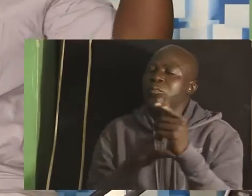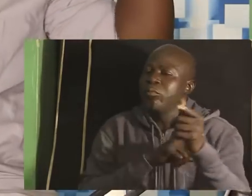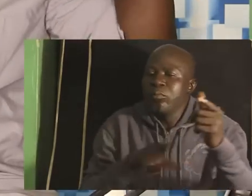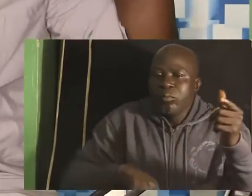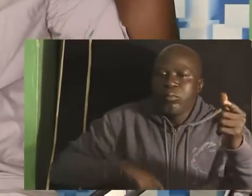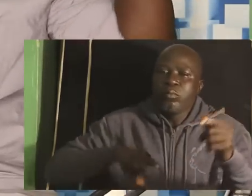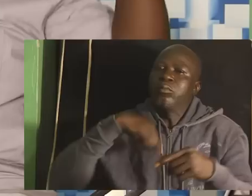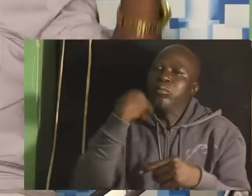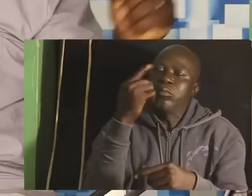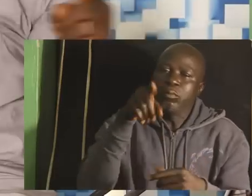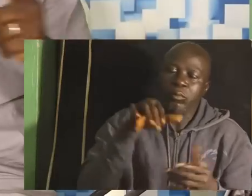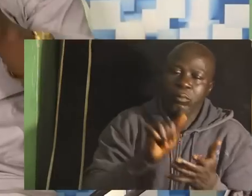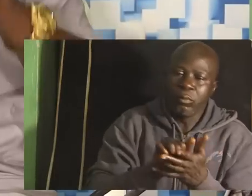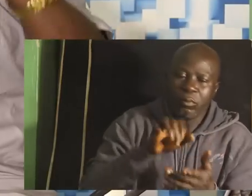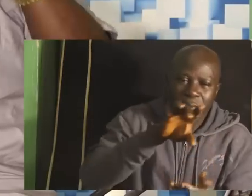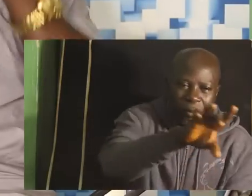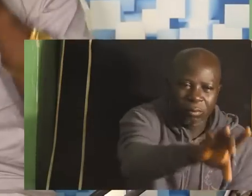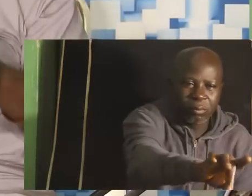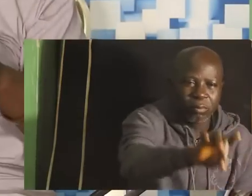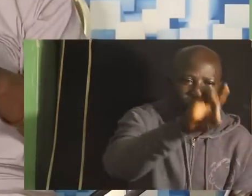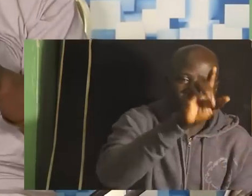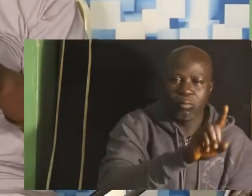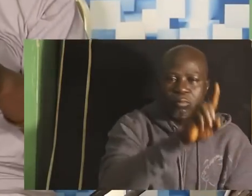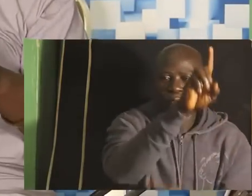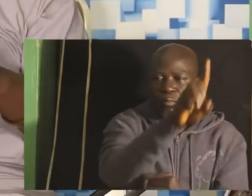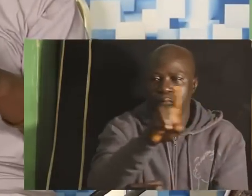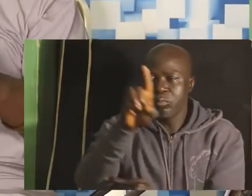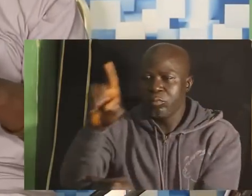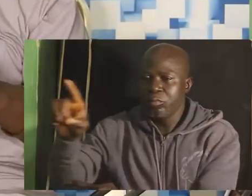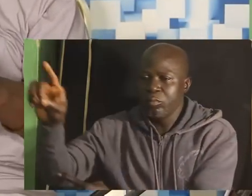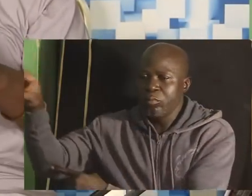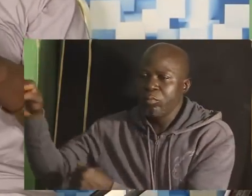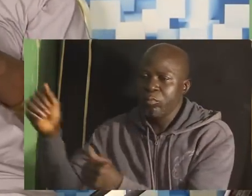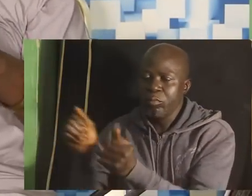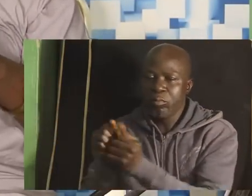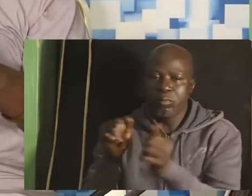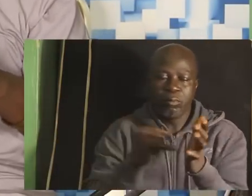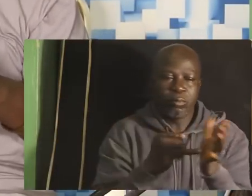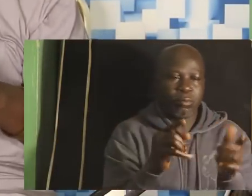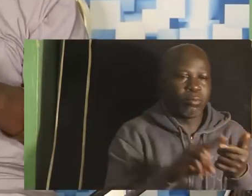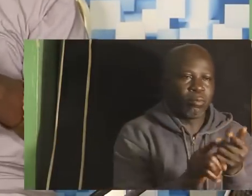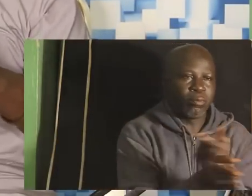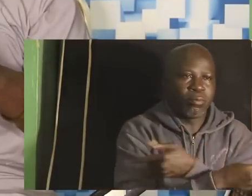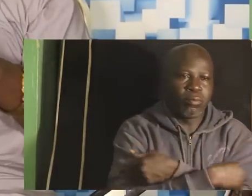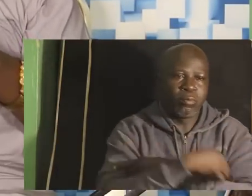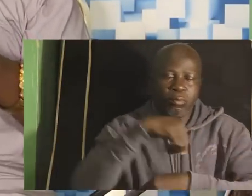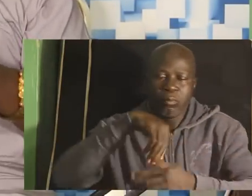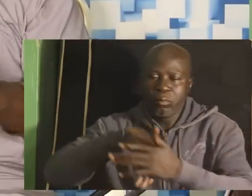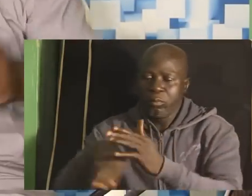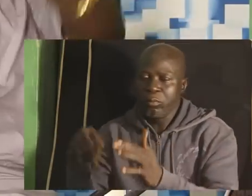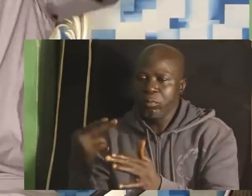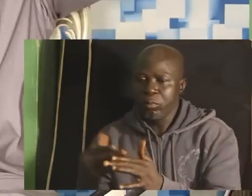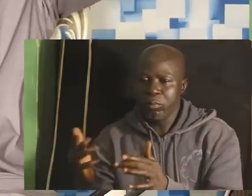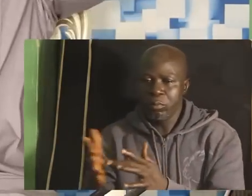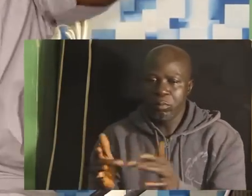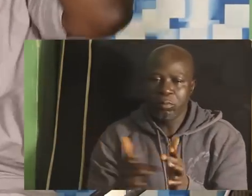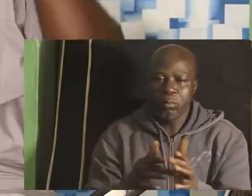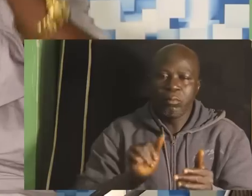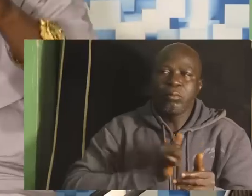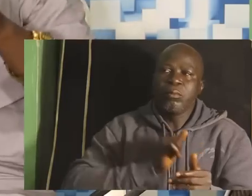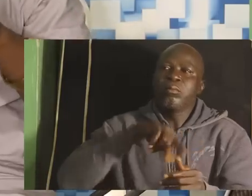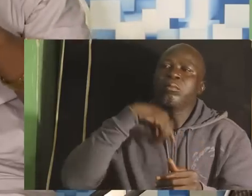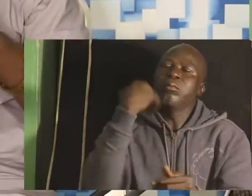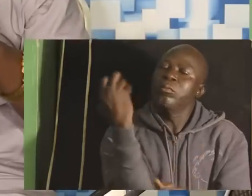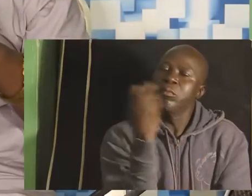that gbogbo eniyan ni ayajo me I not everybody will see in madu galabatonia in the name of Jesus gbogbo loruko